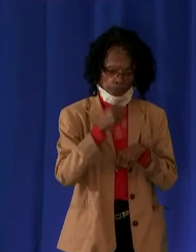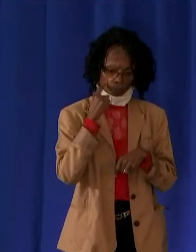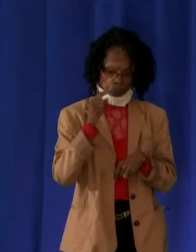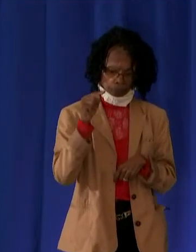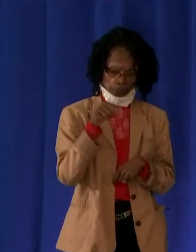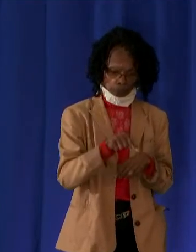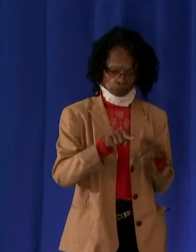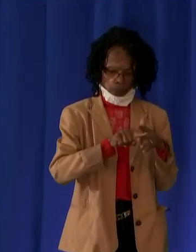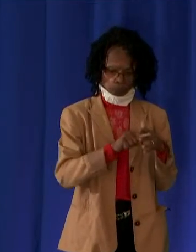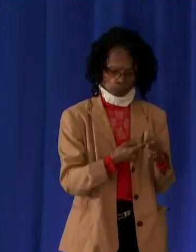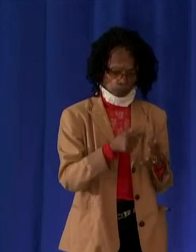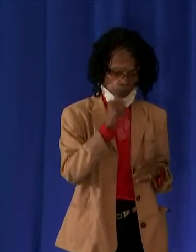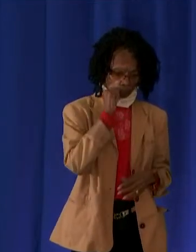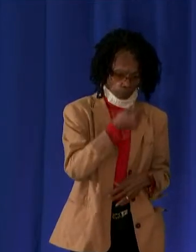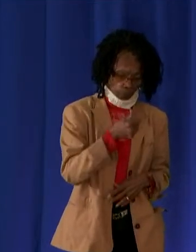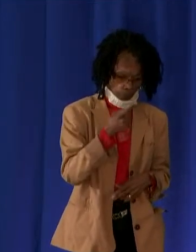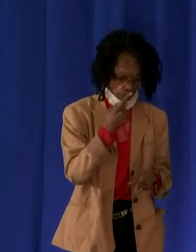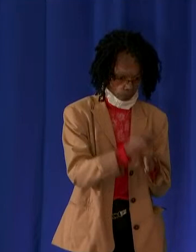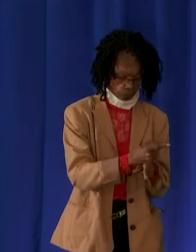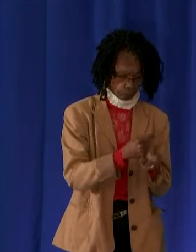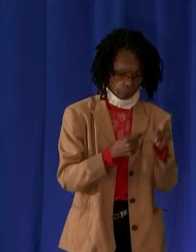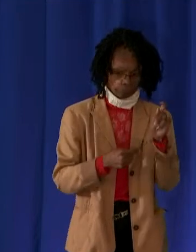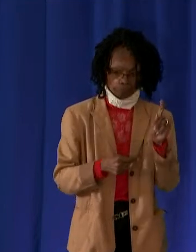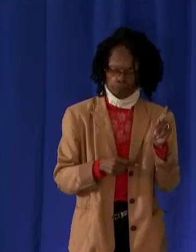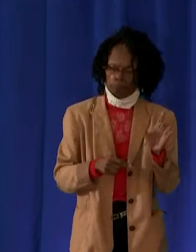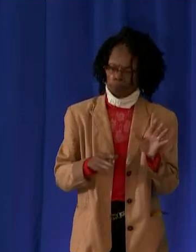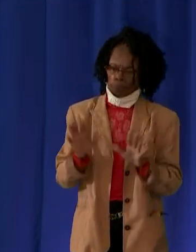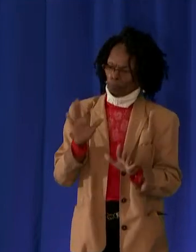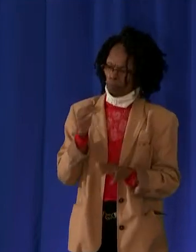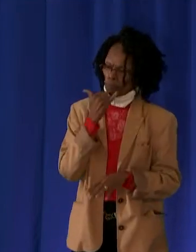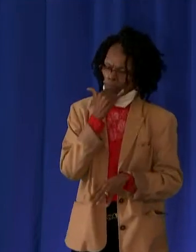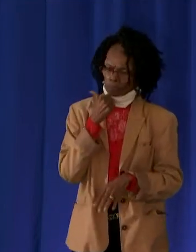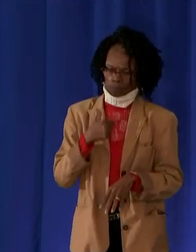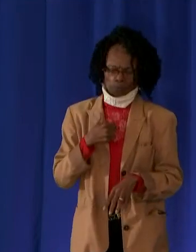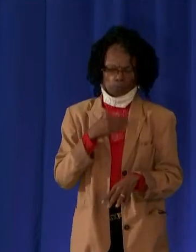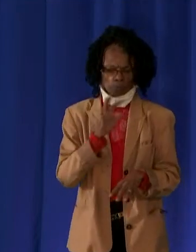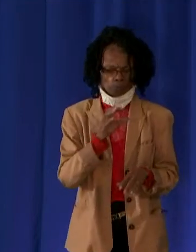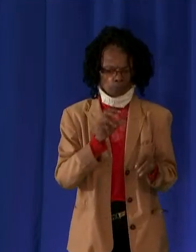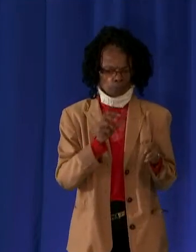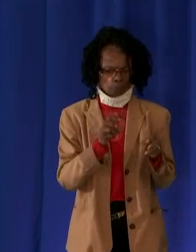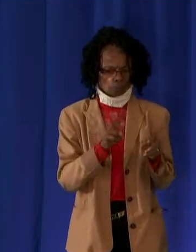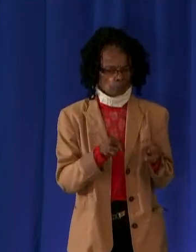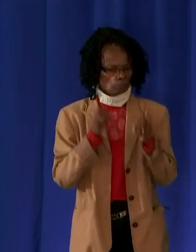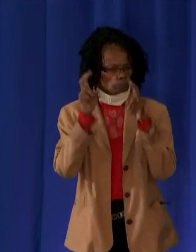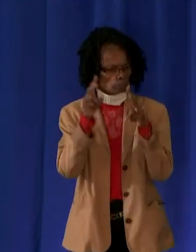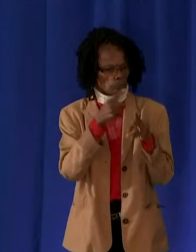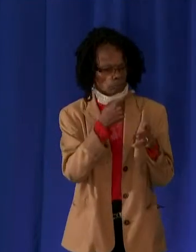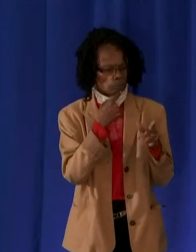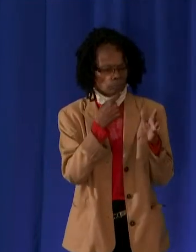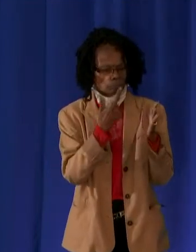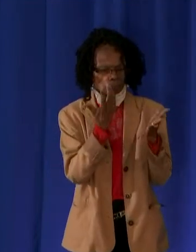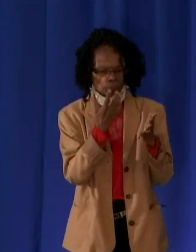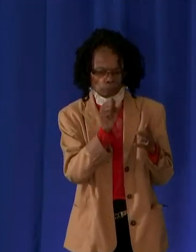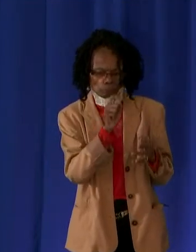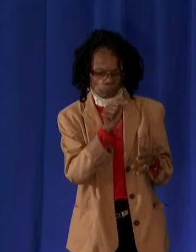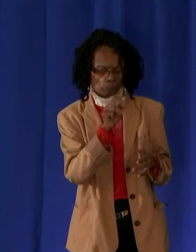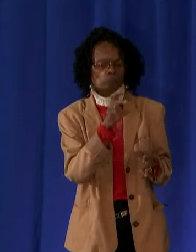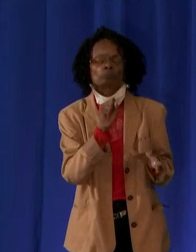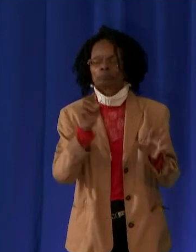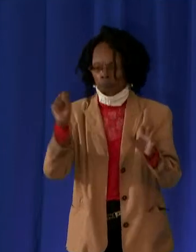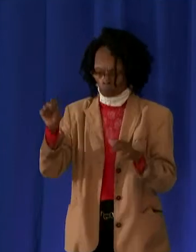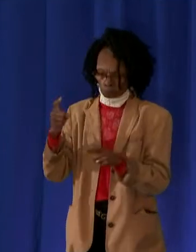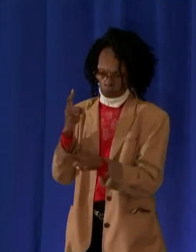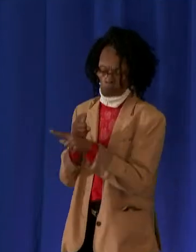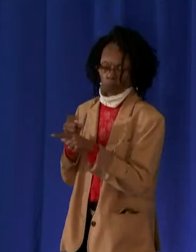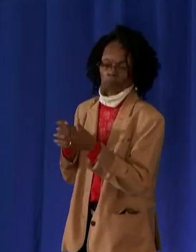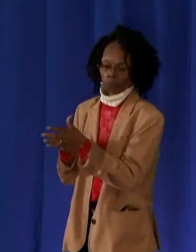vaccine mandate is starting tomorrow. Is that correct? Or is that the first day, they're supposed to upload their status? Tomorrow is the day when people